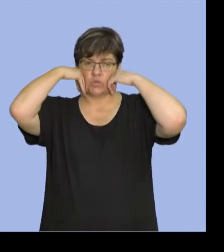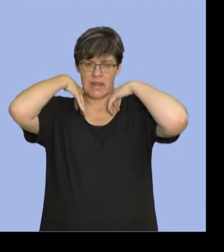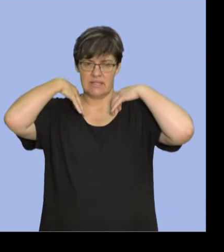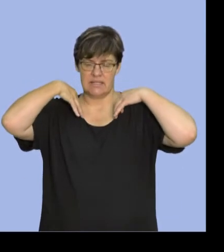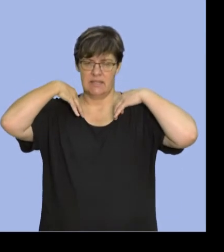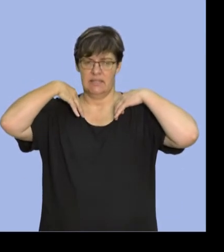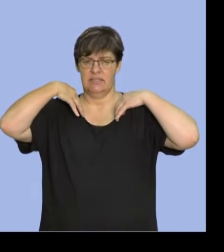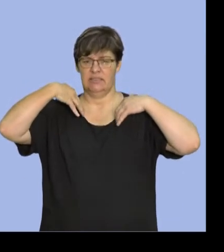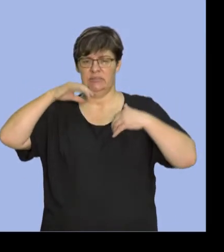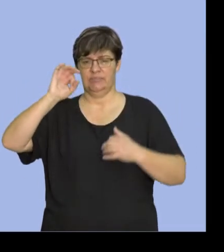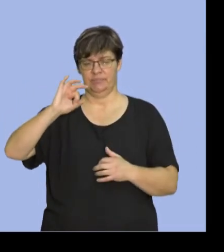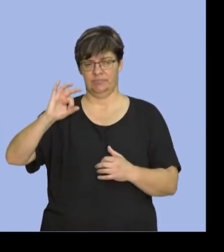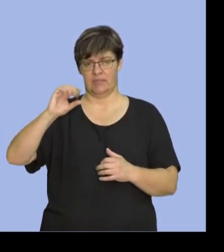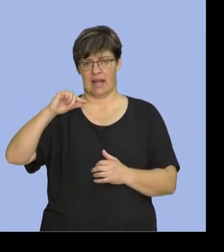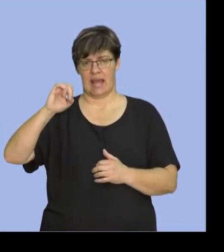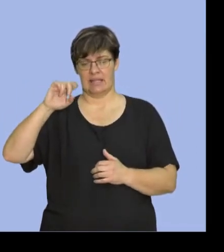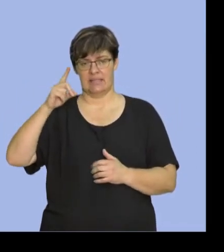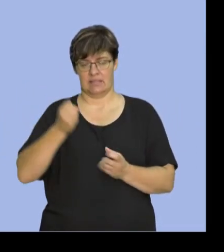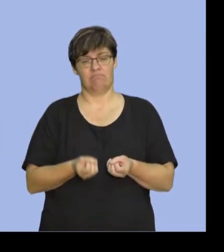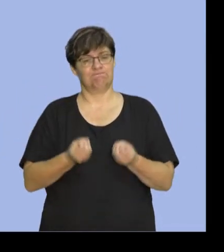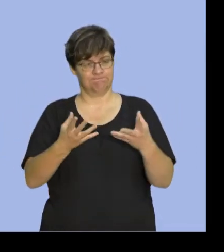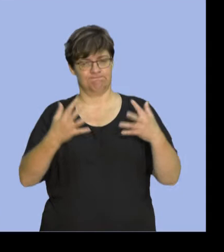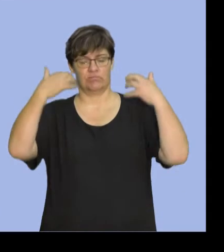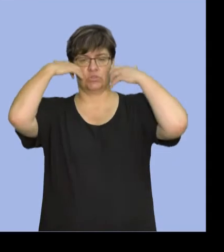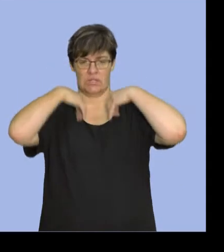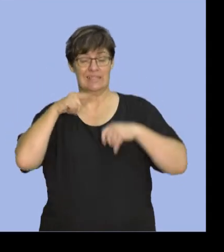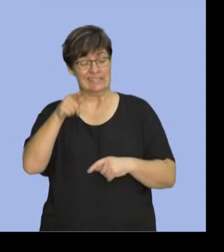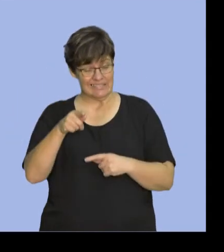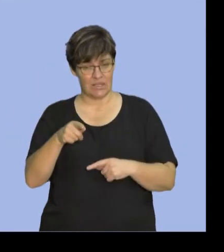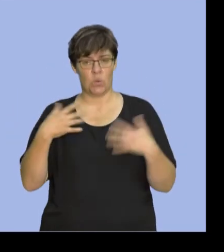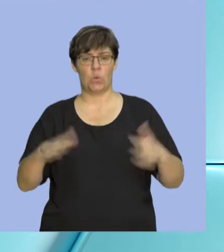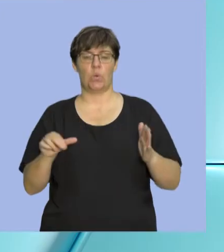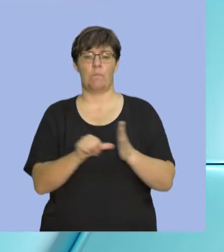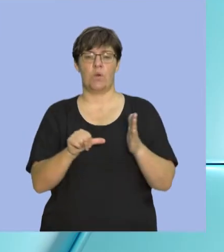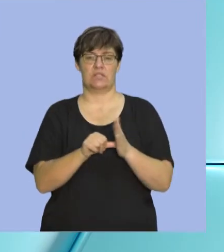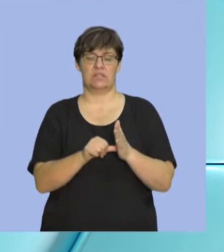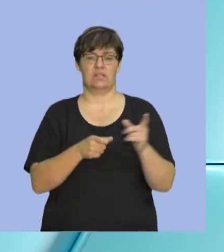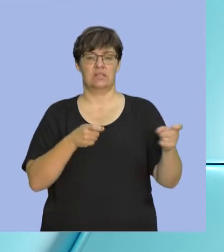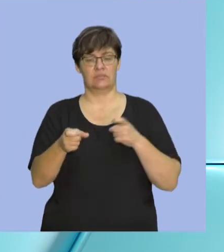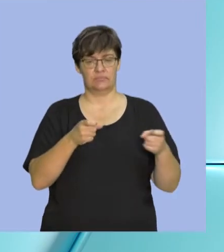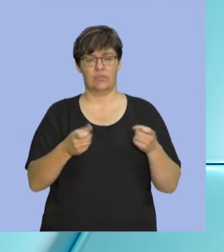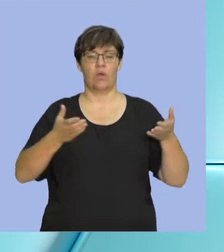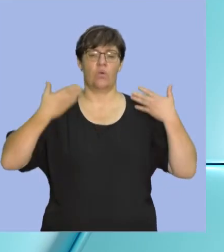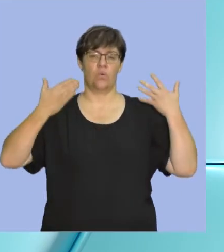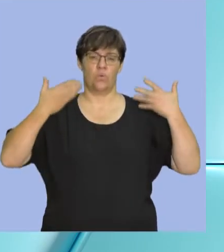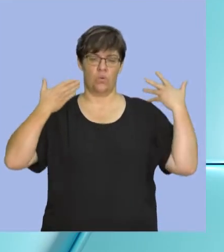produce sweat, and that sweat is an important mechanism of controlling and cooling the body temperature